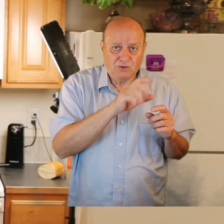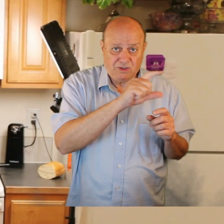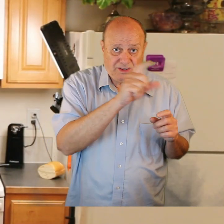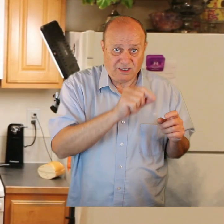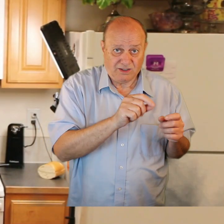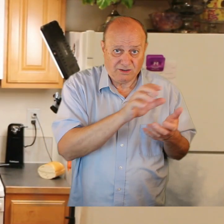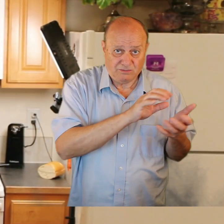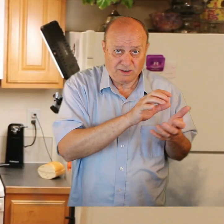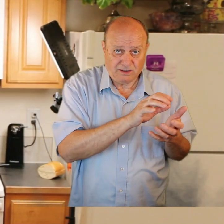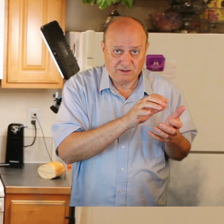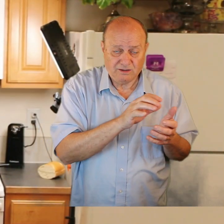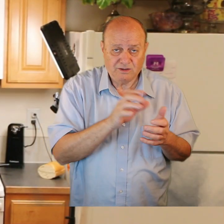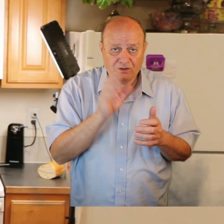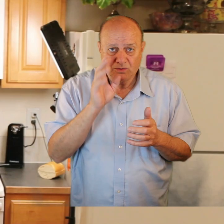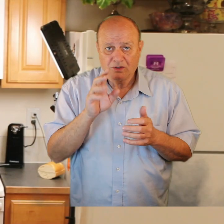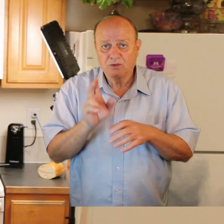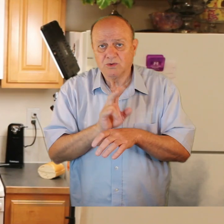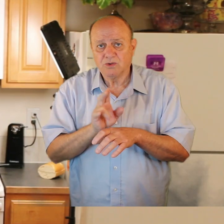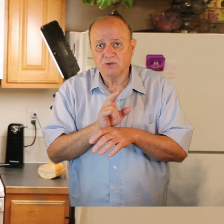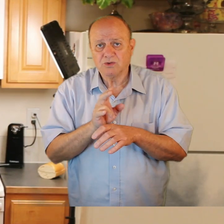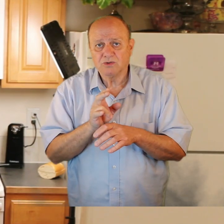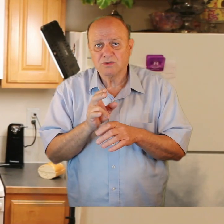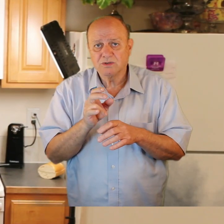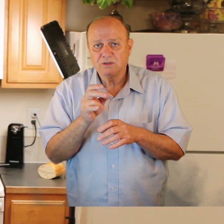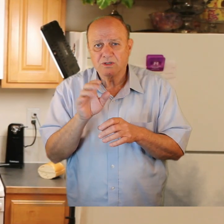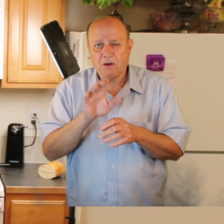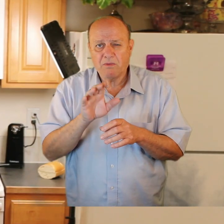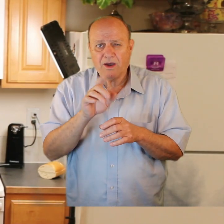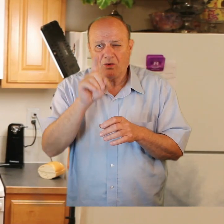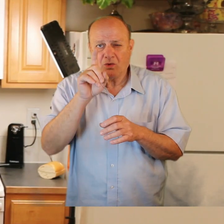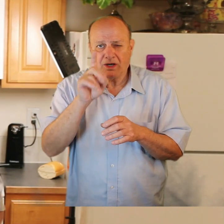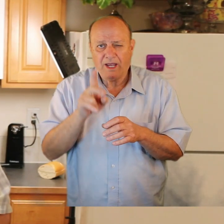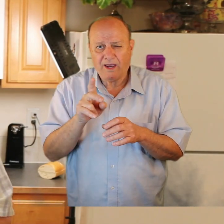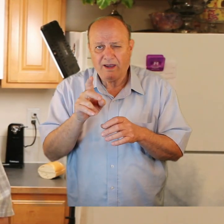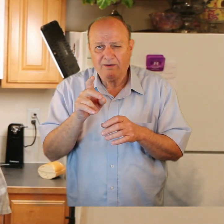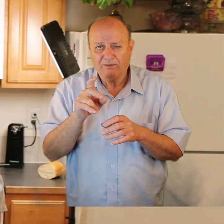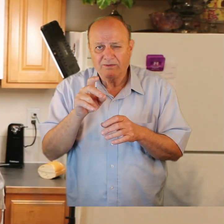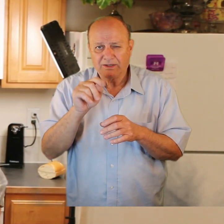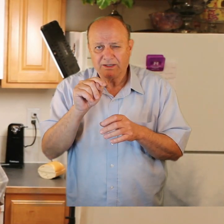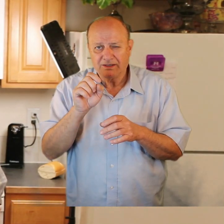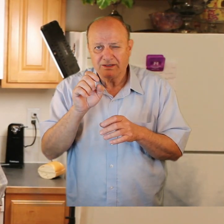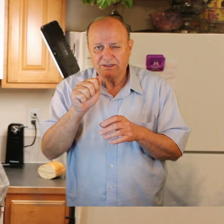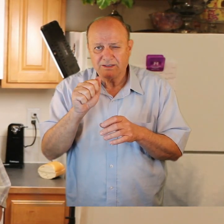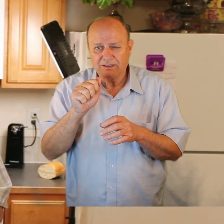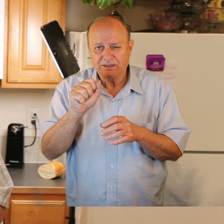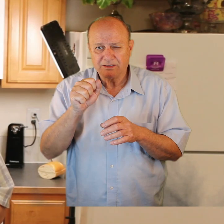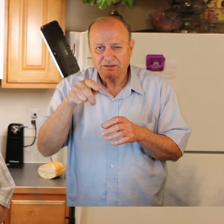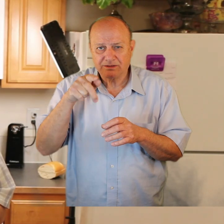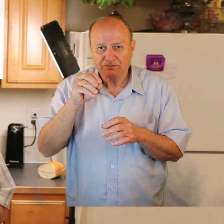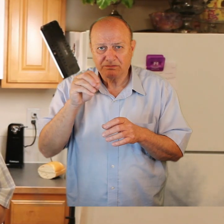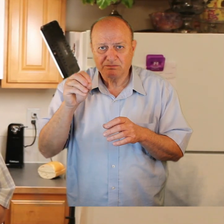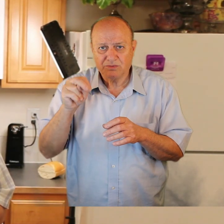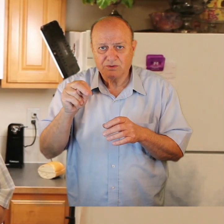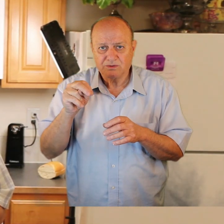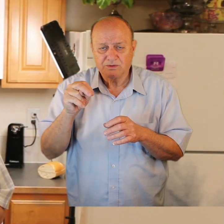teaspoon and a half. Now, again, I'm not real big on, oh, that was good. I'm not real big on